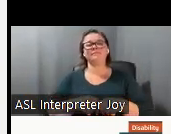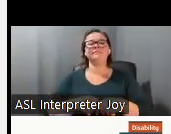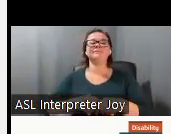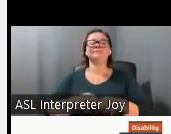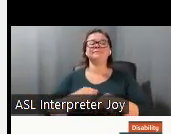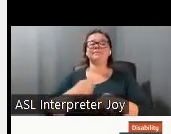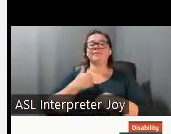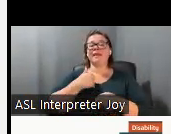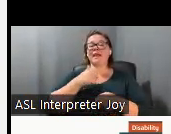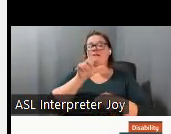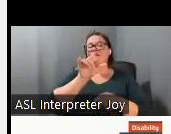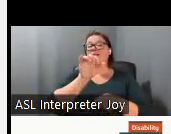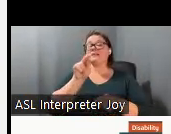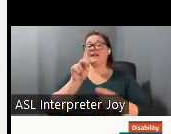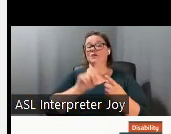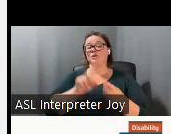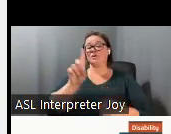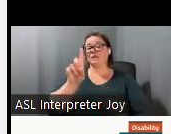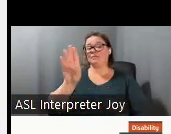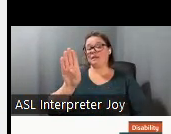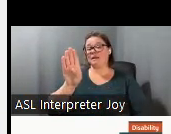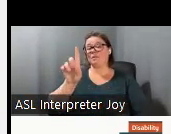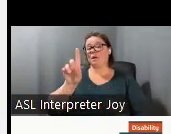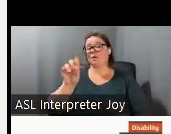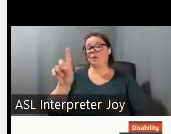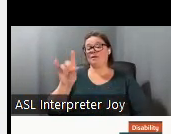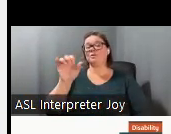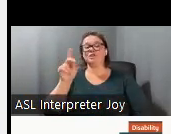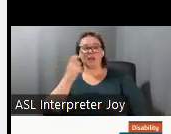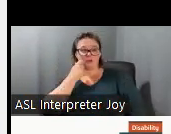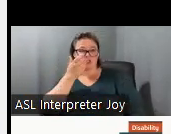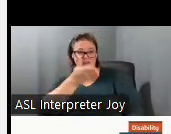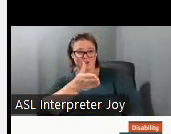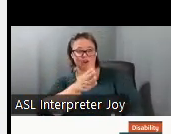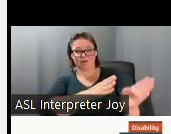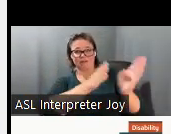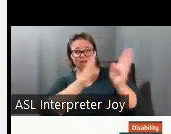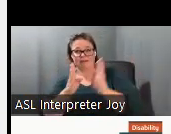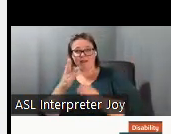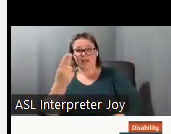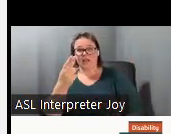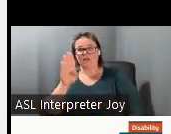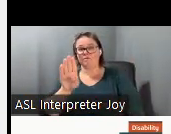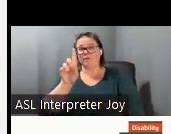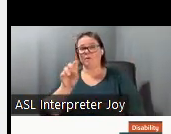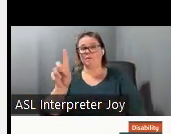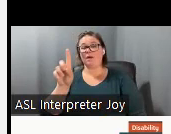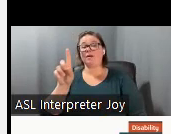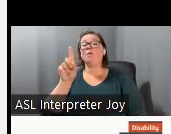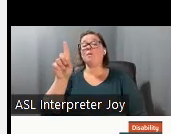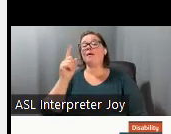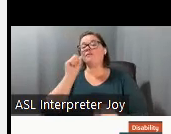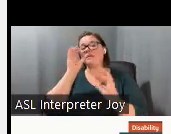a link to DB 101, where Jack was just at, and HB 101. And one of the amazing things I think about